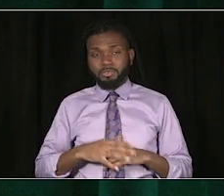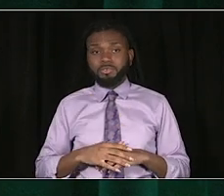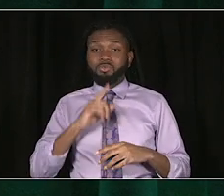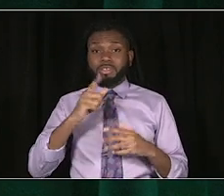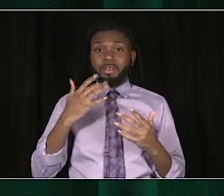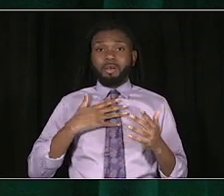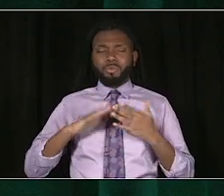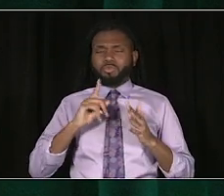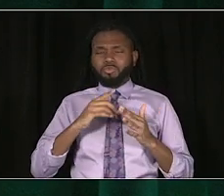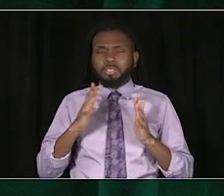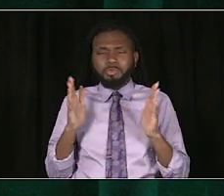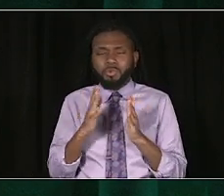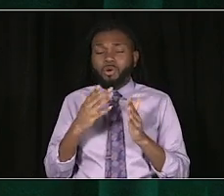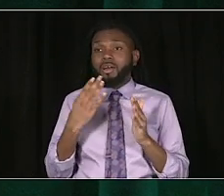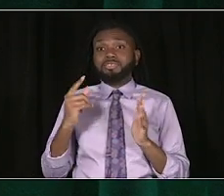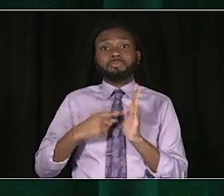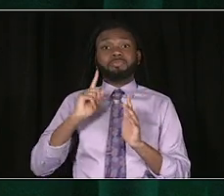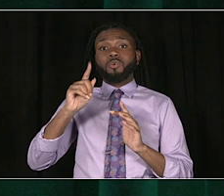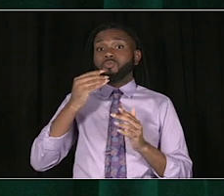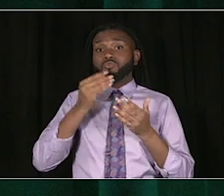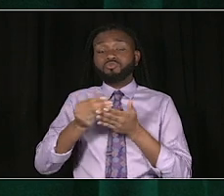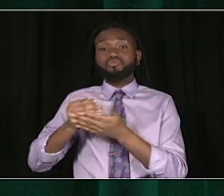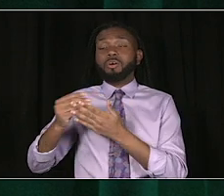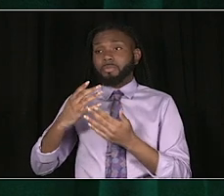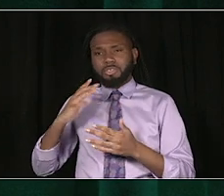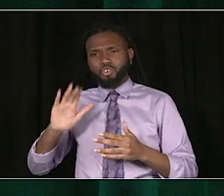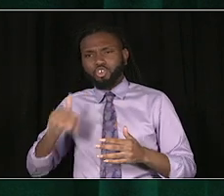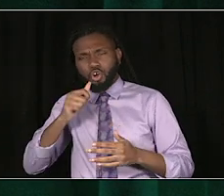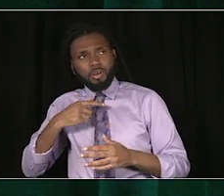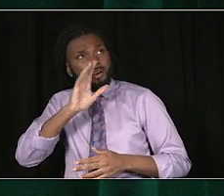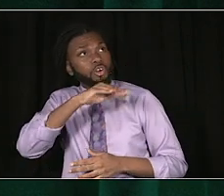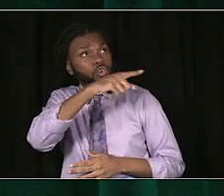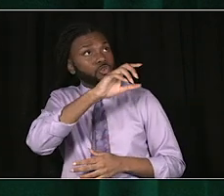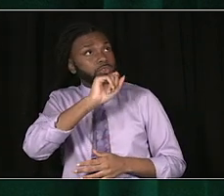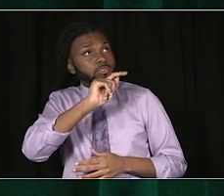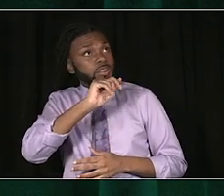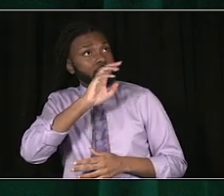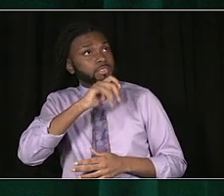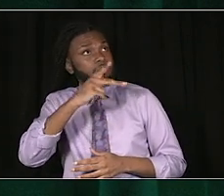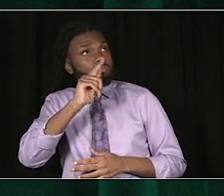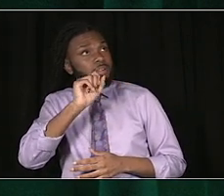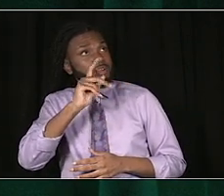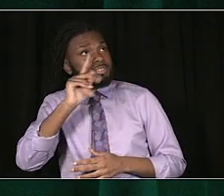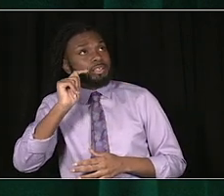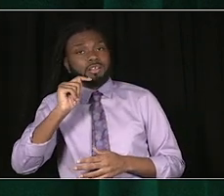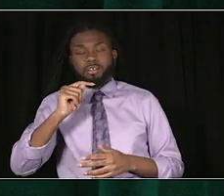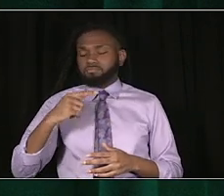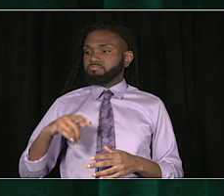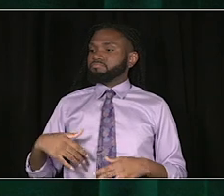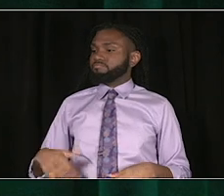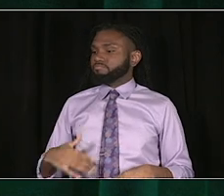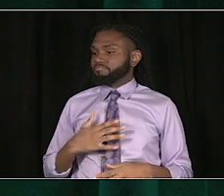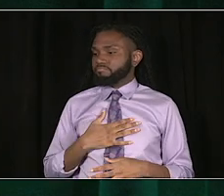go grocery shopping and little girls will be like, are you Stacey Plaskett? You know, that's important to me